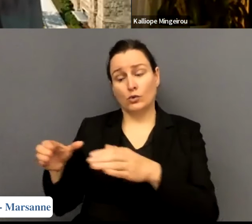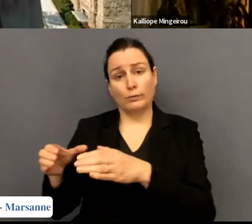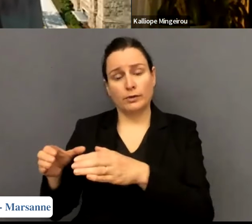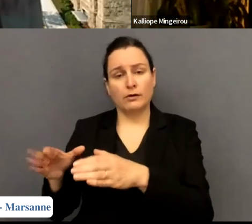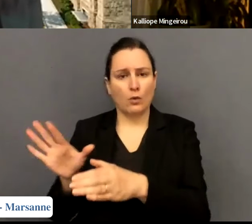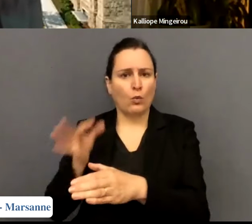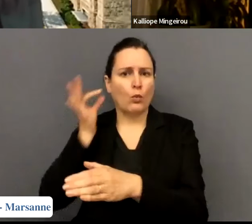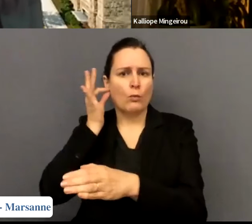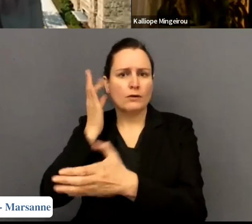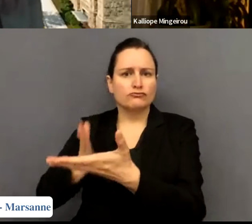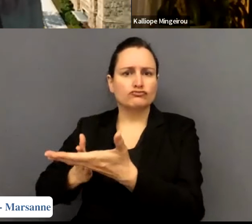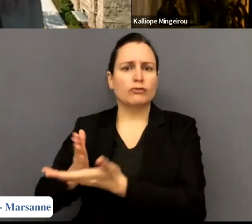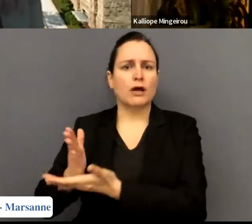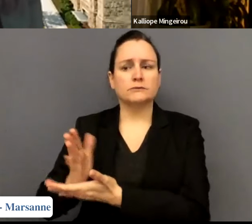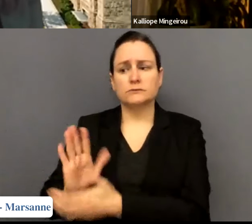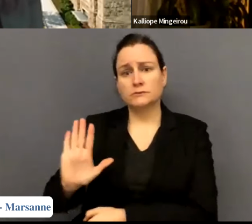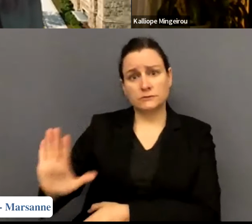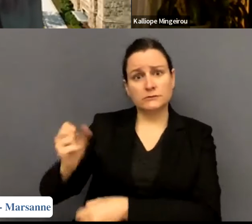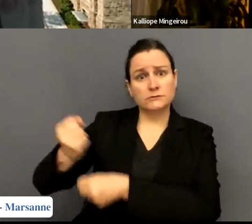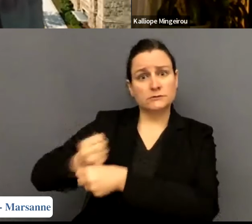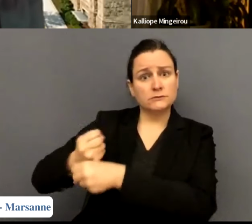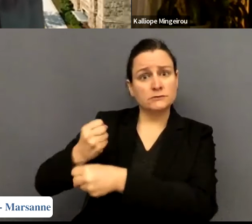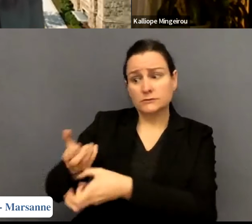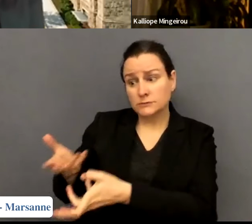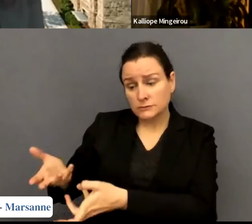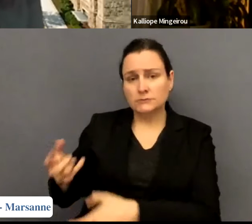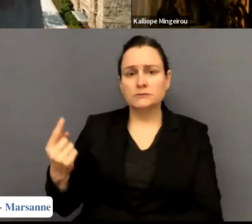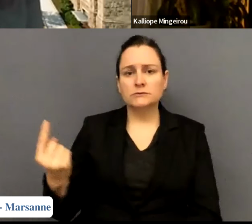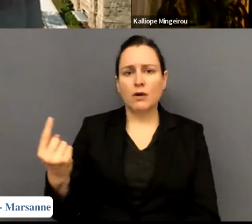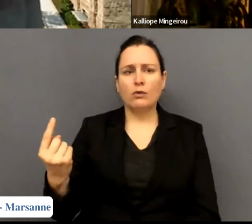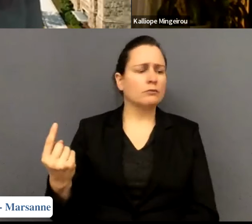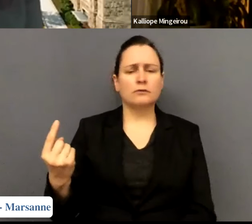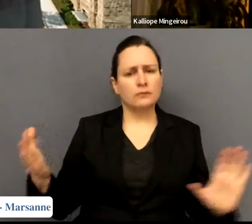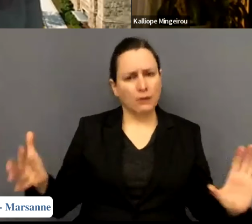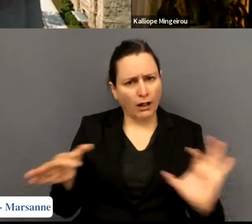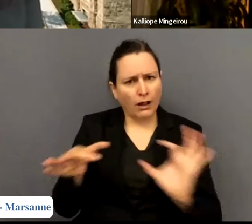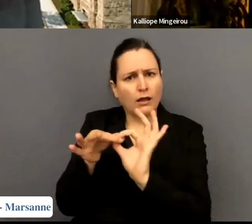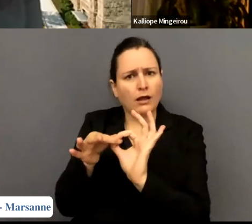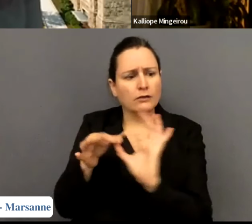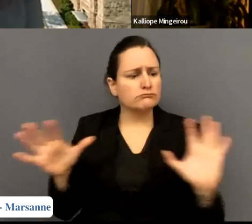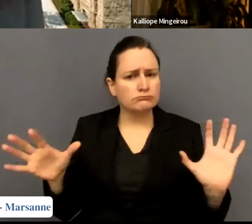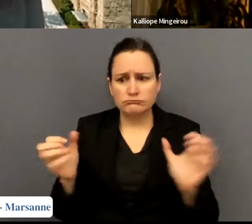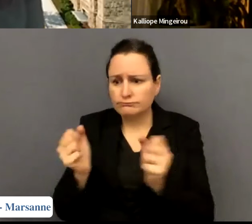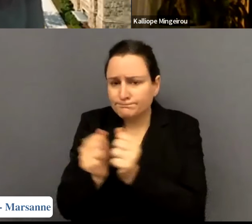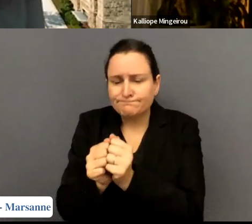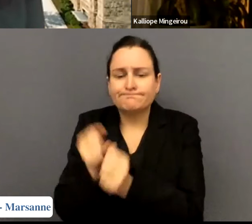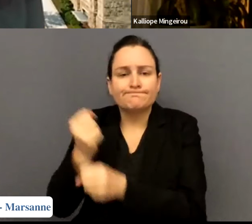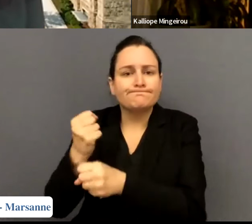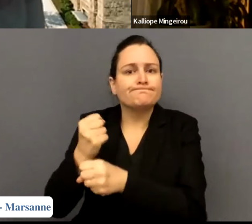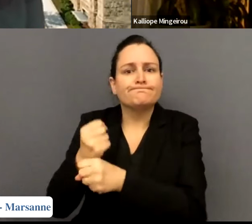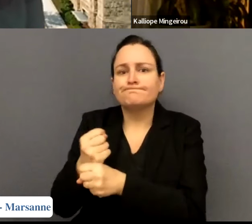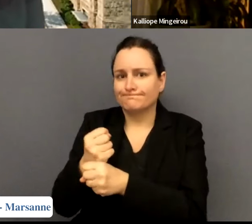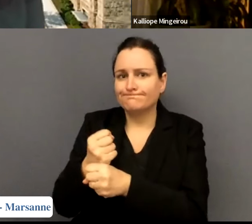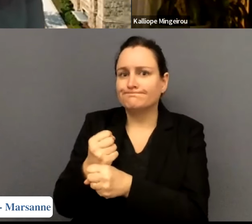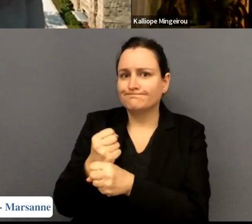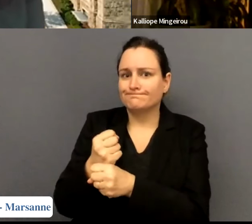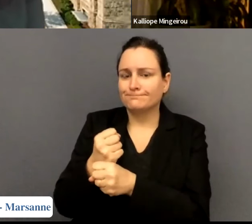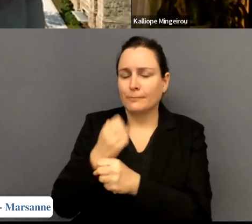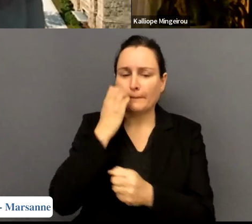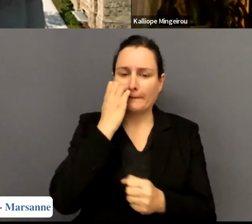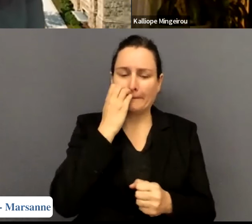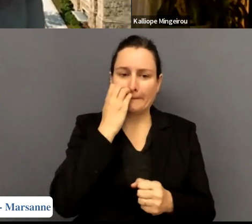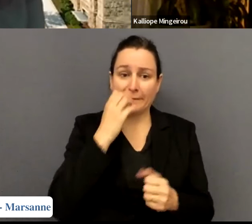do the work on violence against women and girls. And Tara raised a very good point on how do